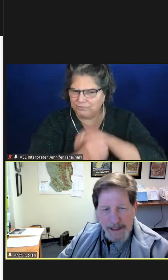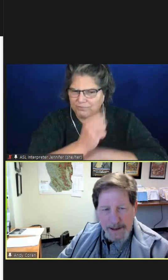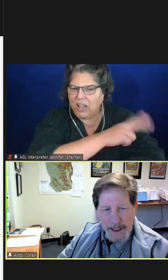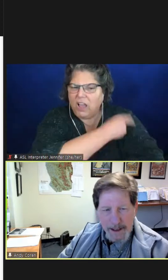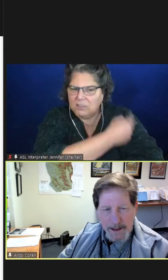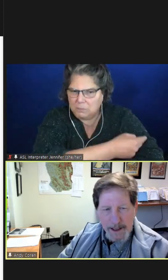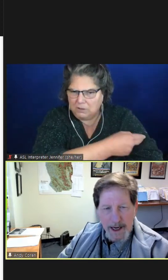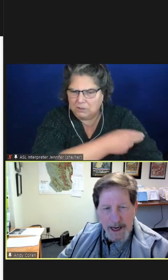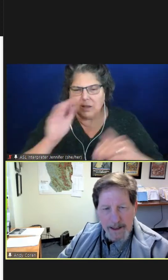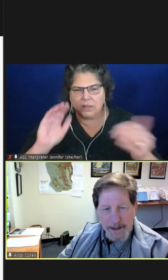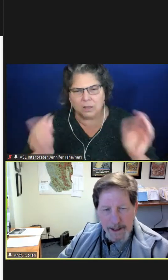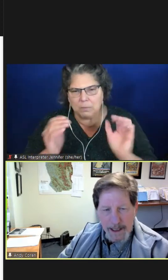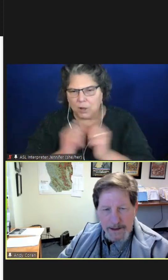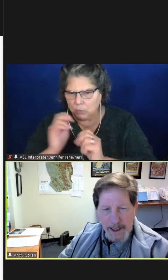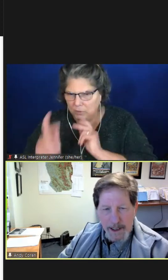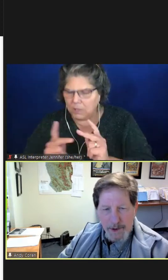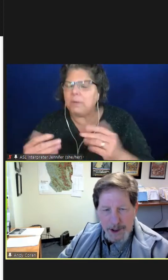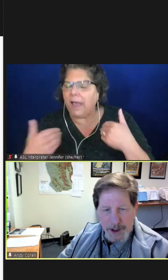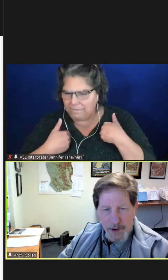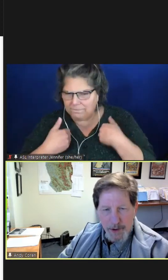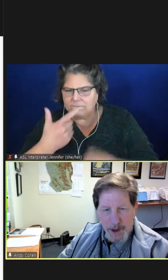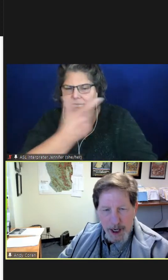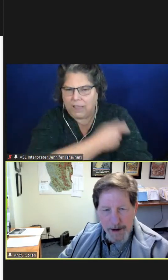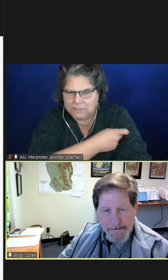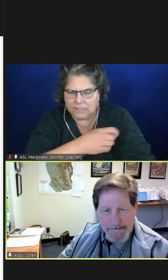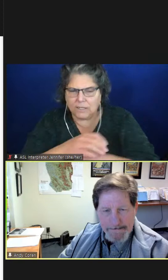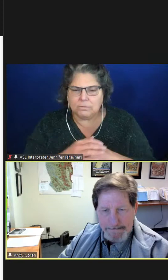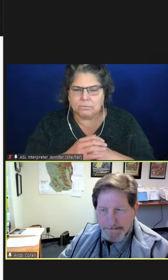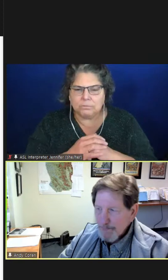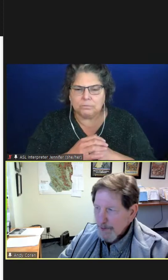were vaccinated. And in the next slide, we show